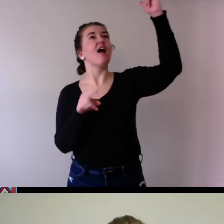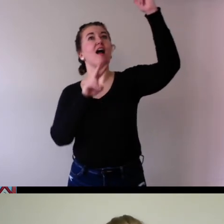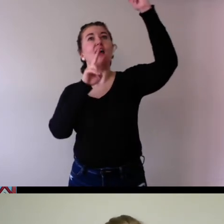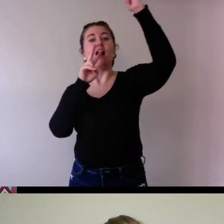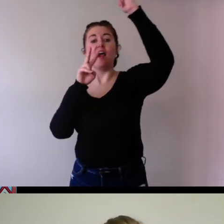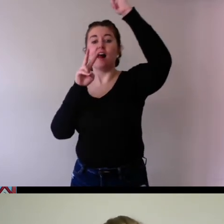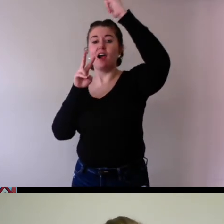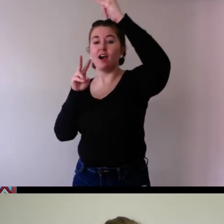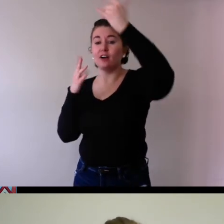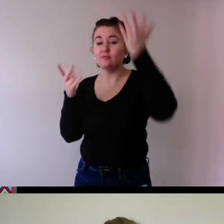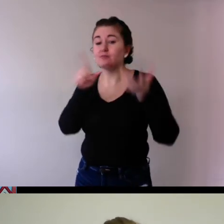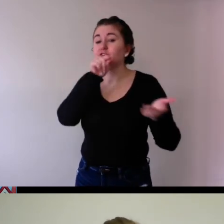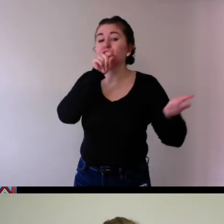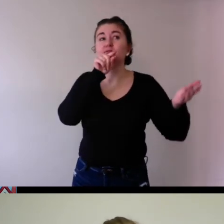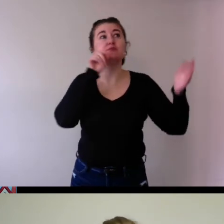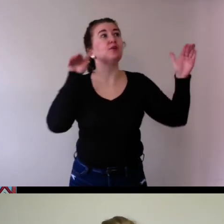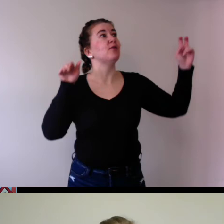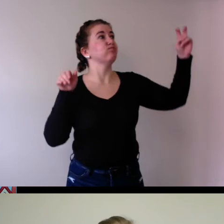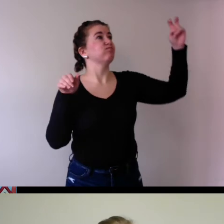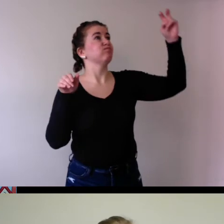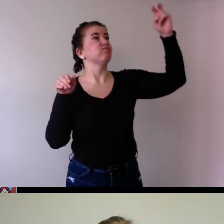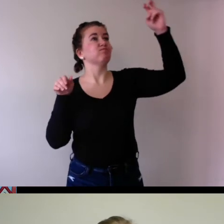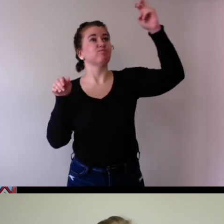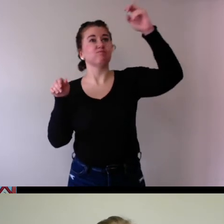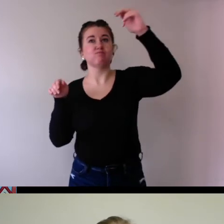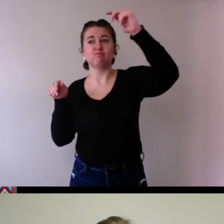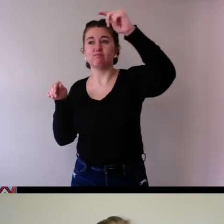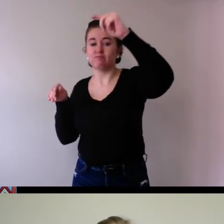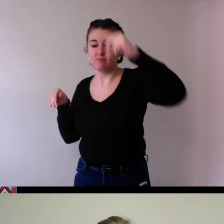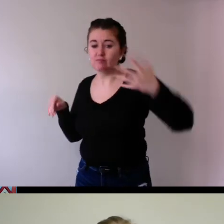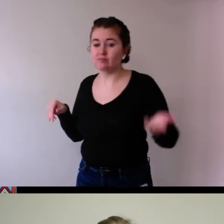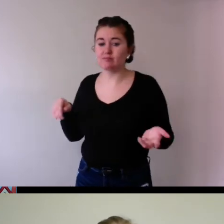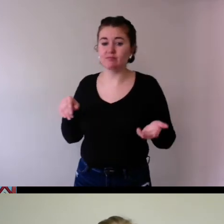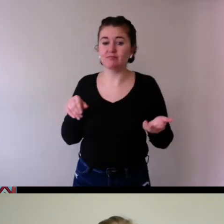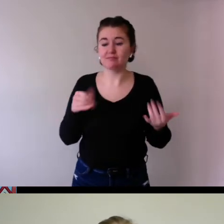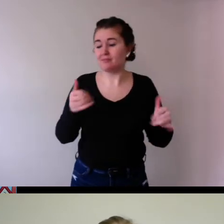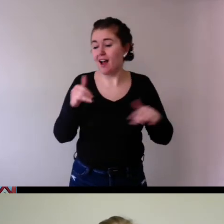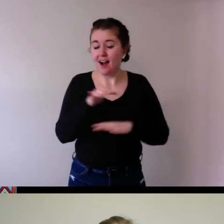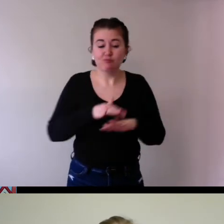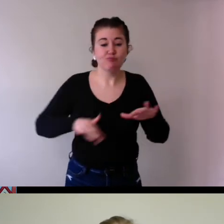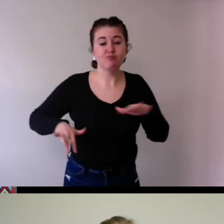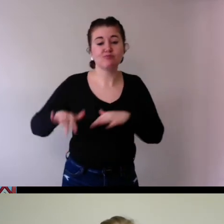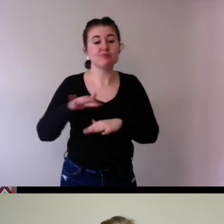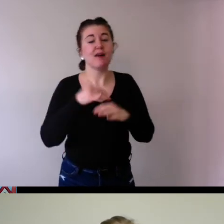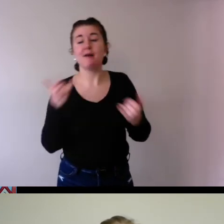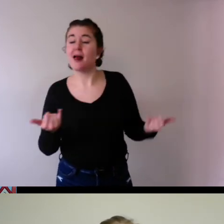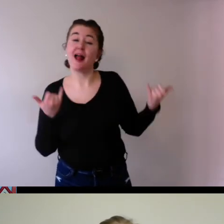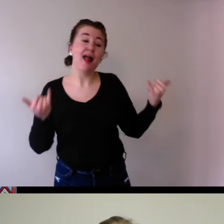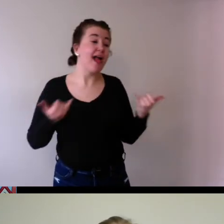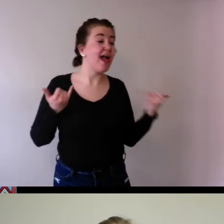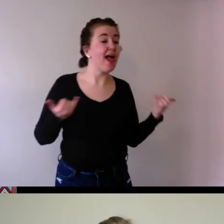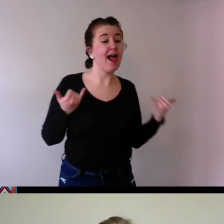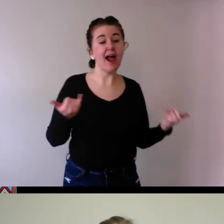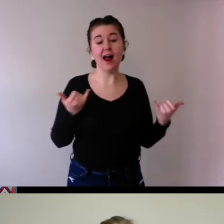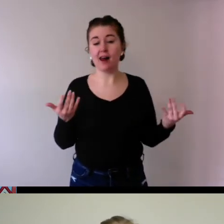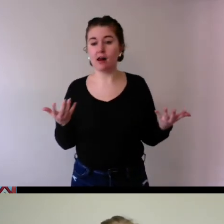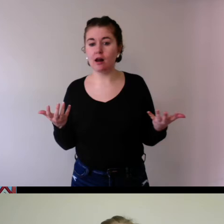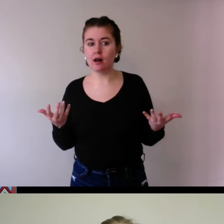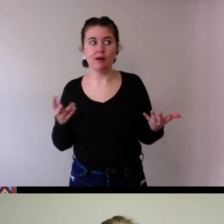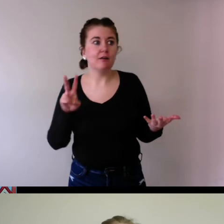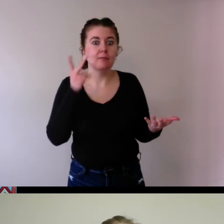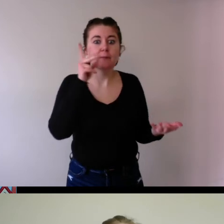You see the family is using the sky as a playground. The birds